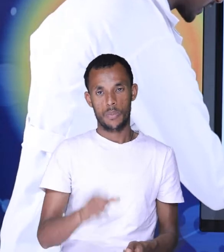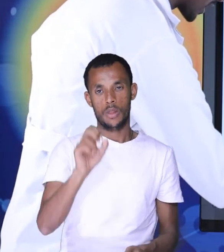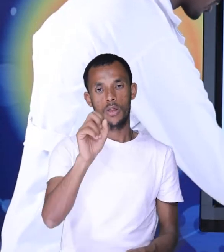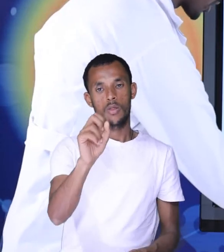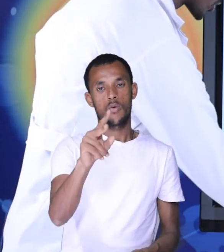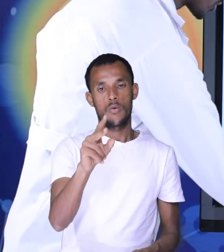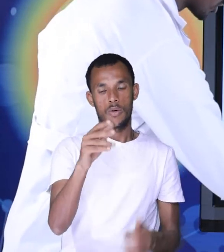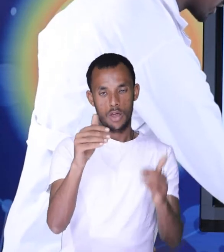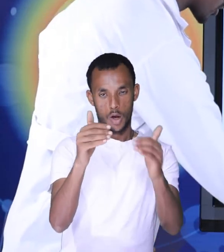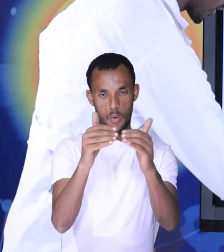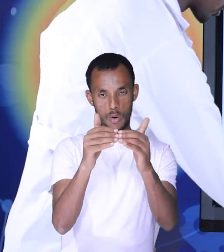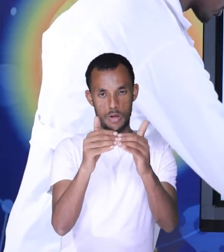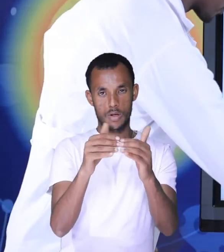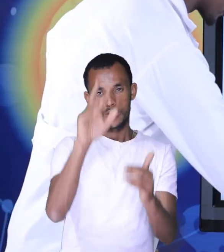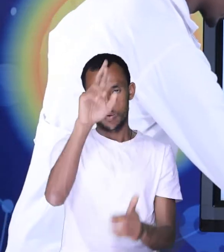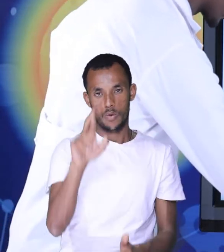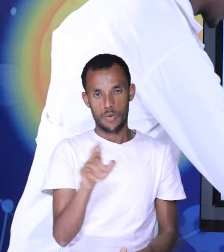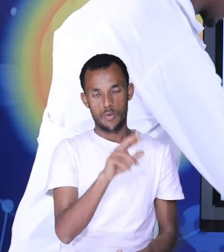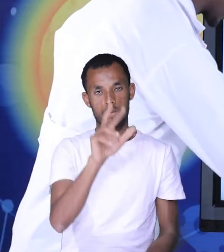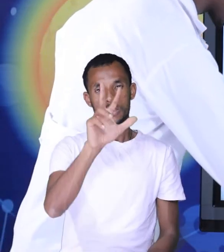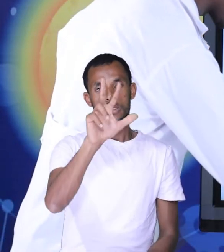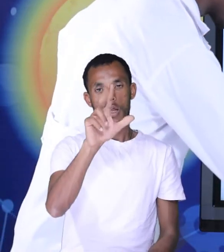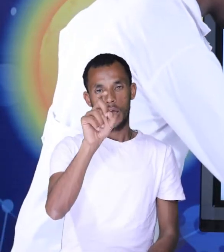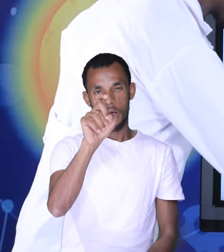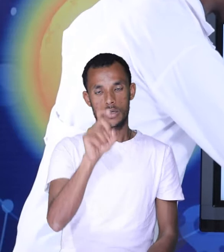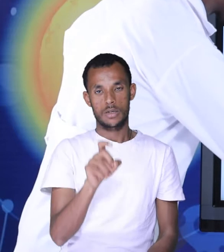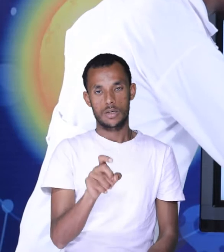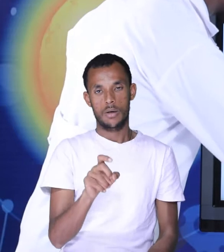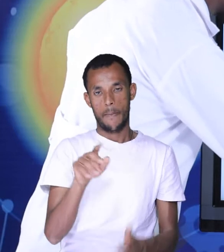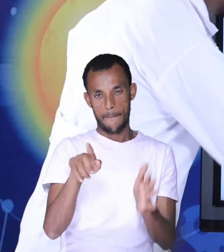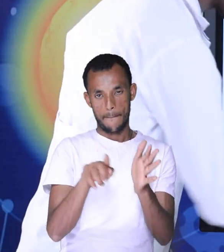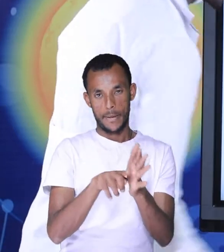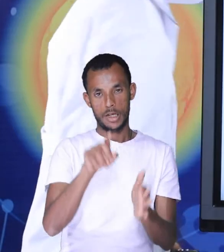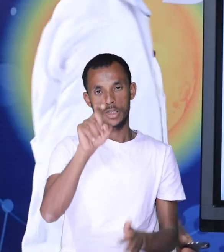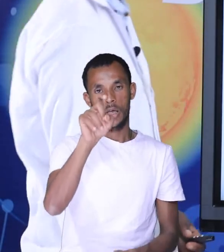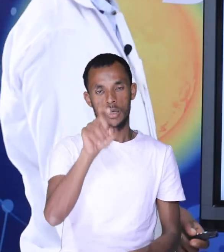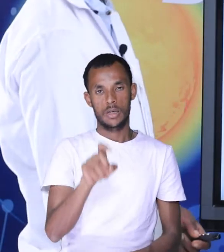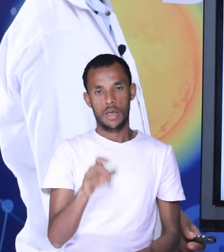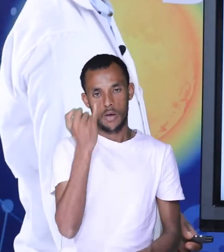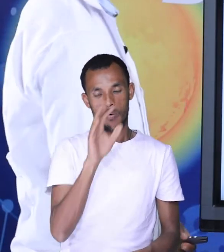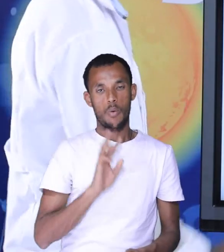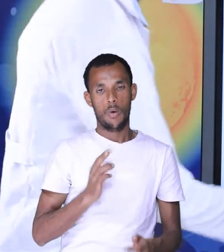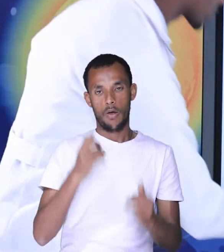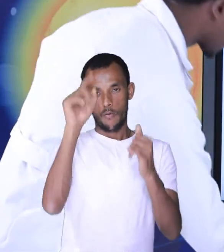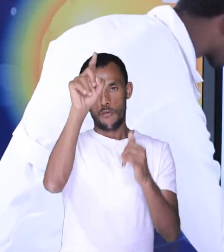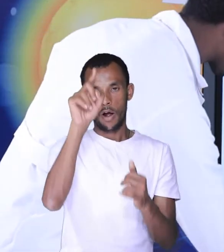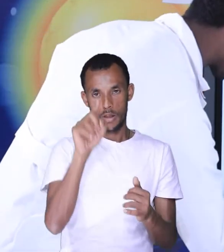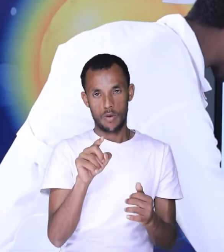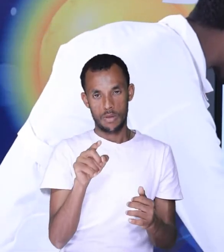12 then equals to the square root of 3x then minus x. If we factor out